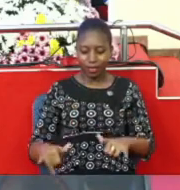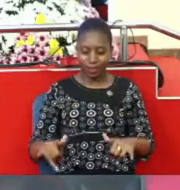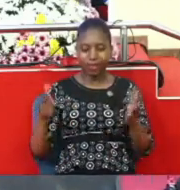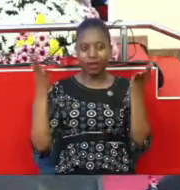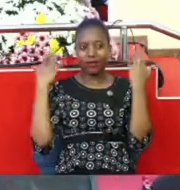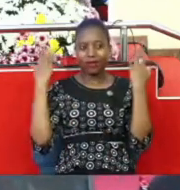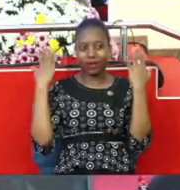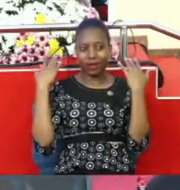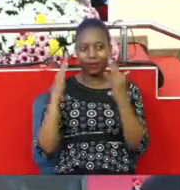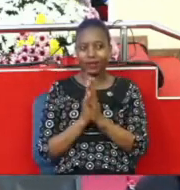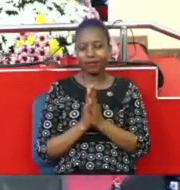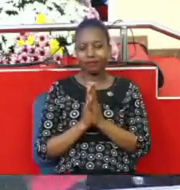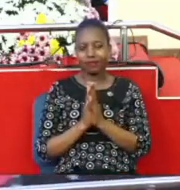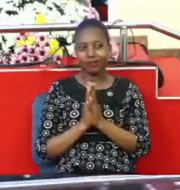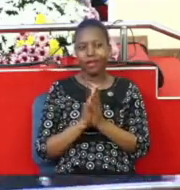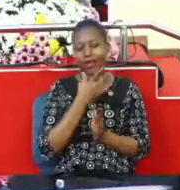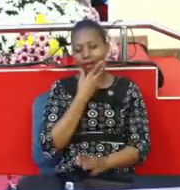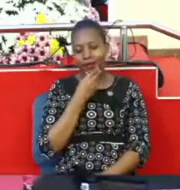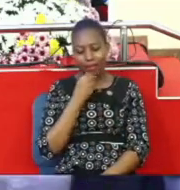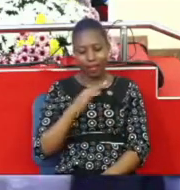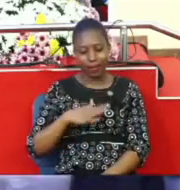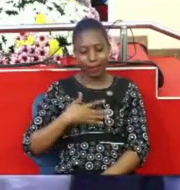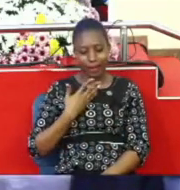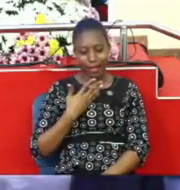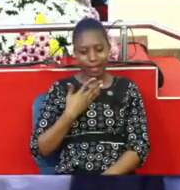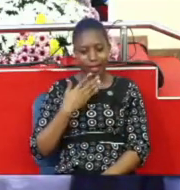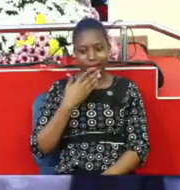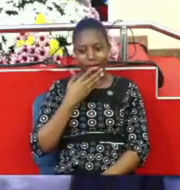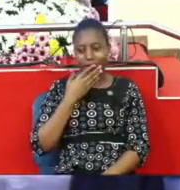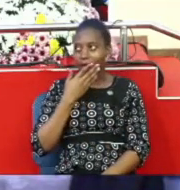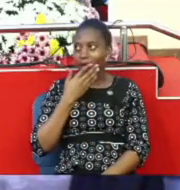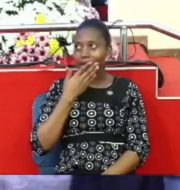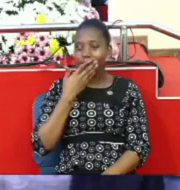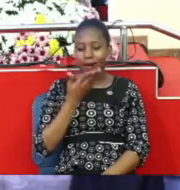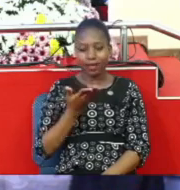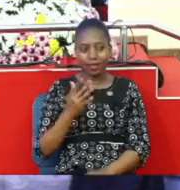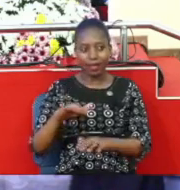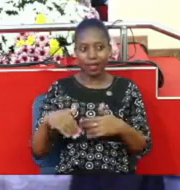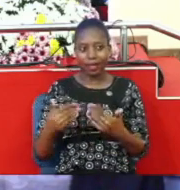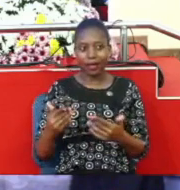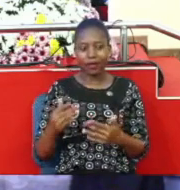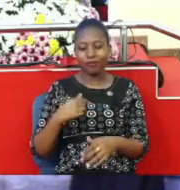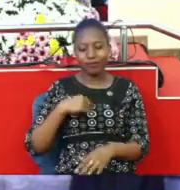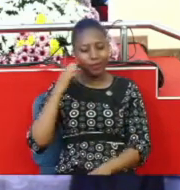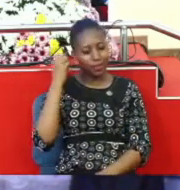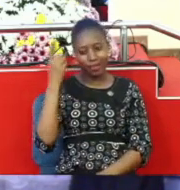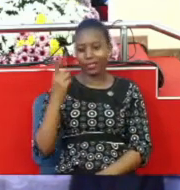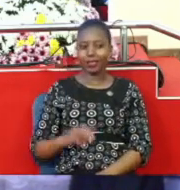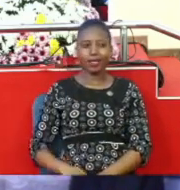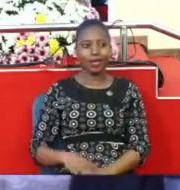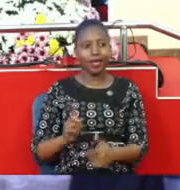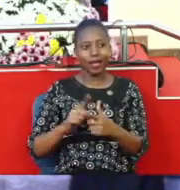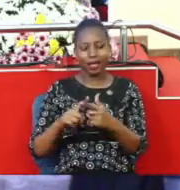smile back and say, I know. Na anasema najua. Then I'll go back to school the following day and I'll be beaten. Nitarudi shule